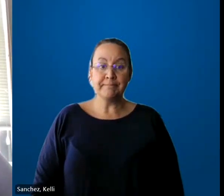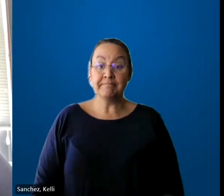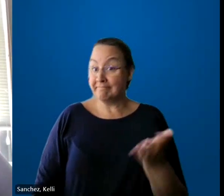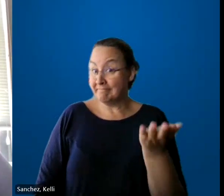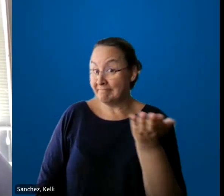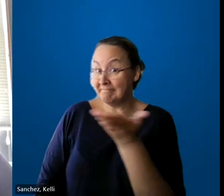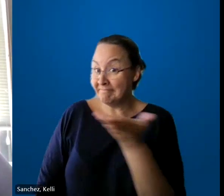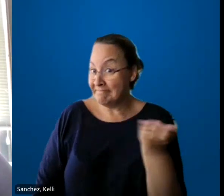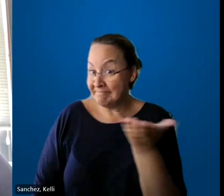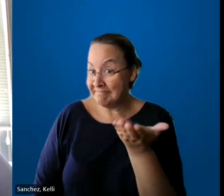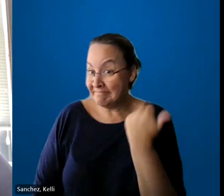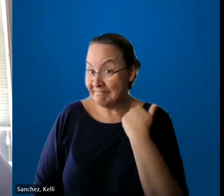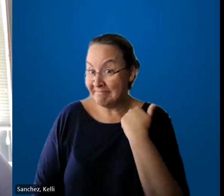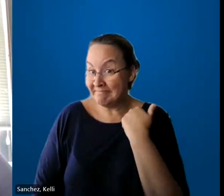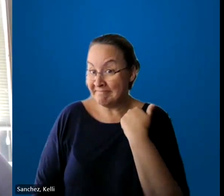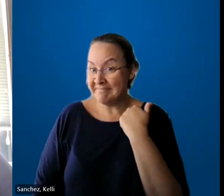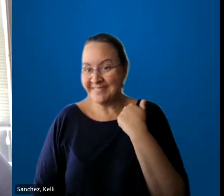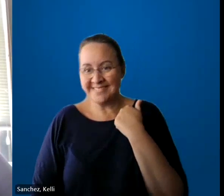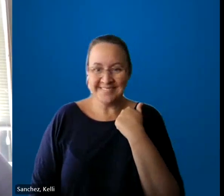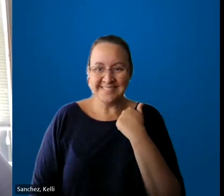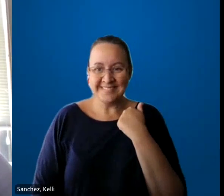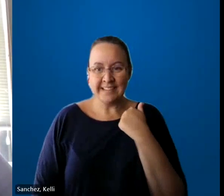Anyone? Don't leave us out here hanging.